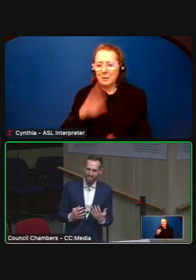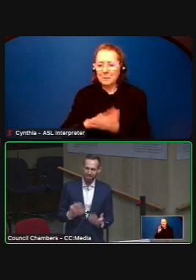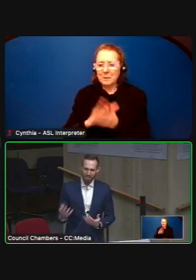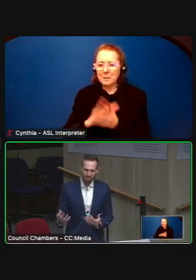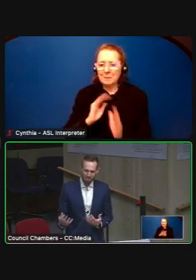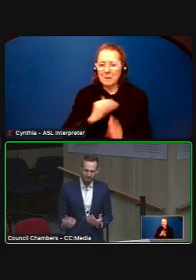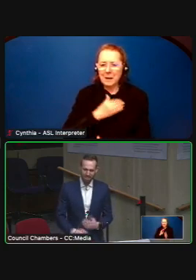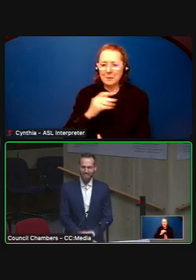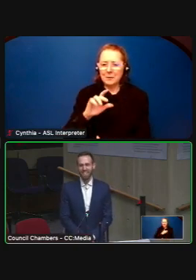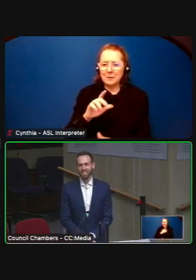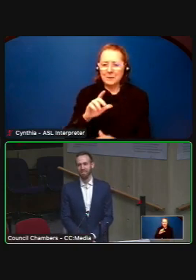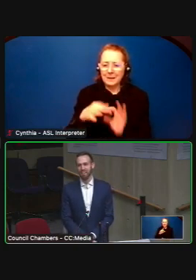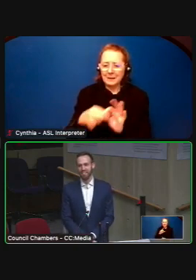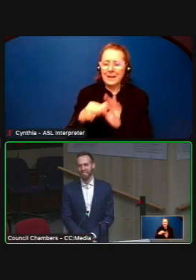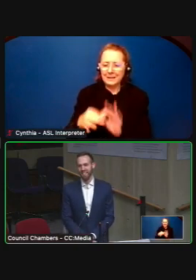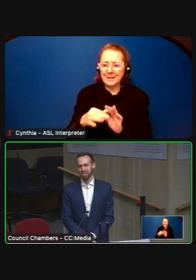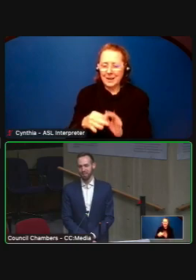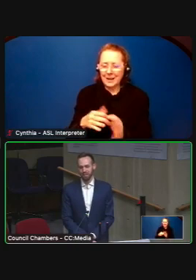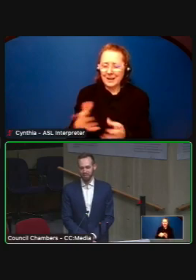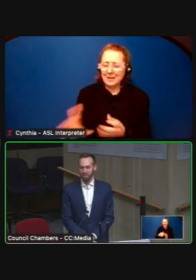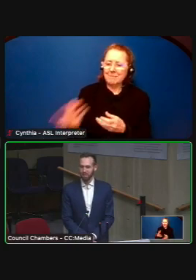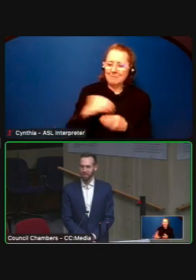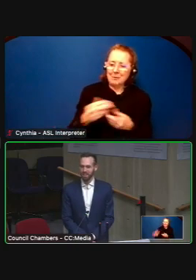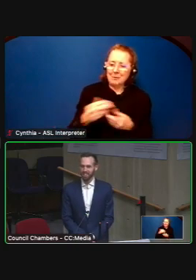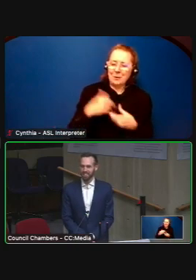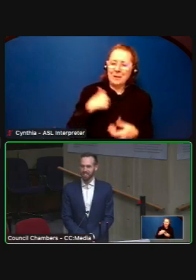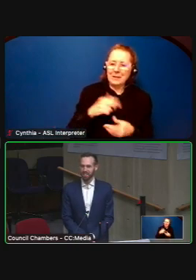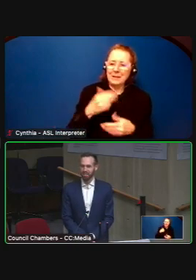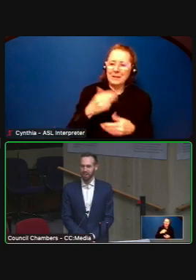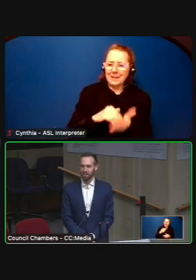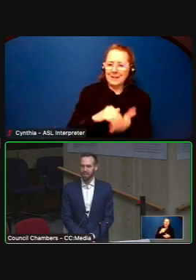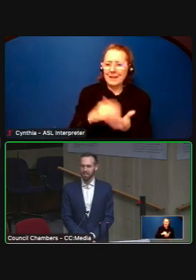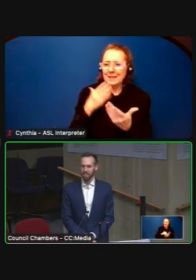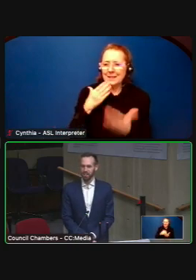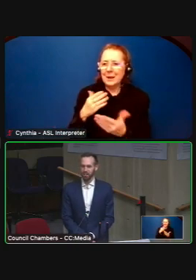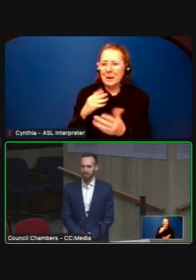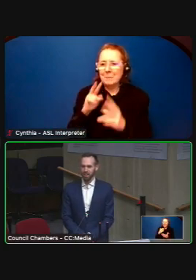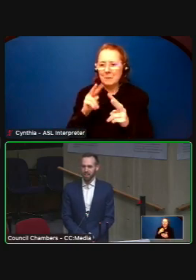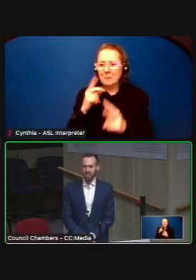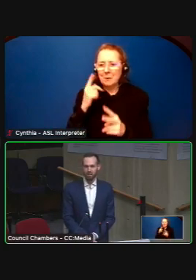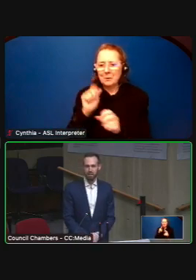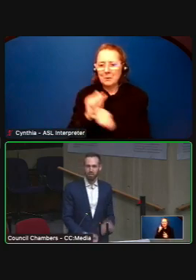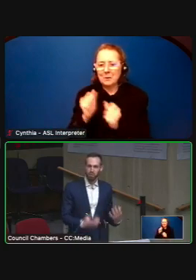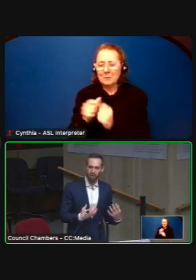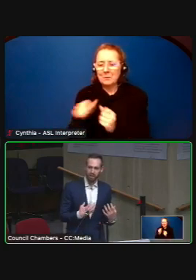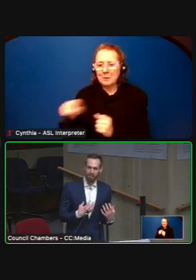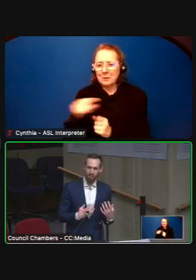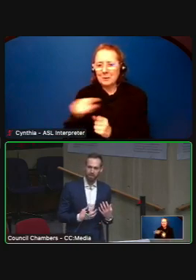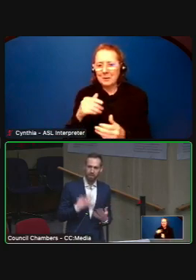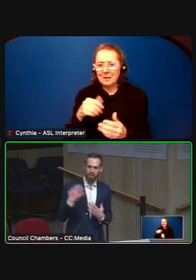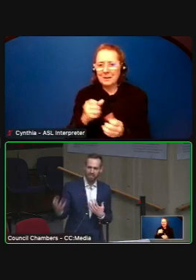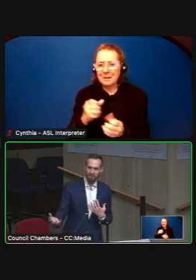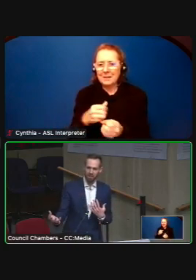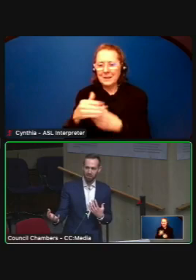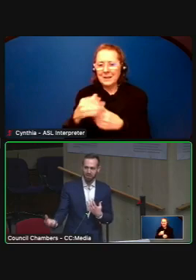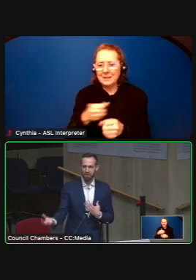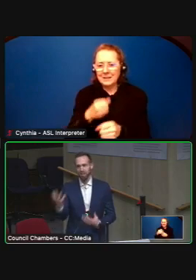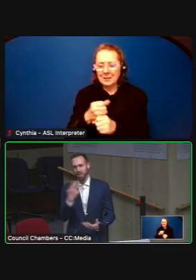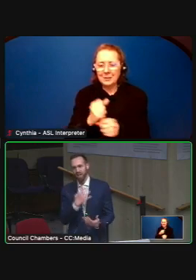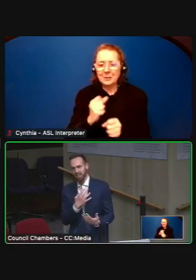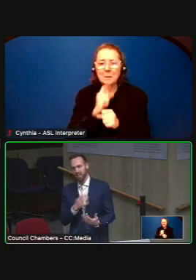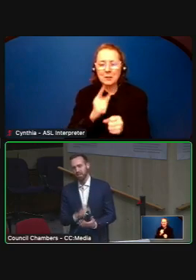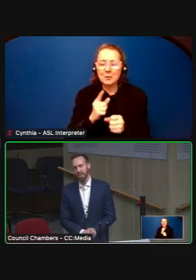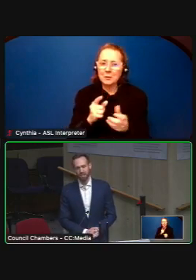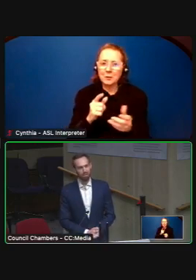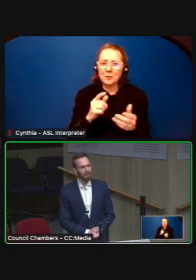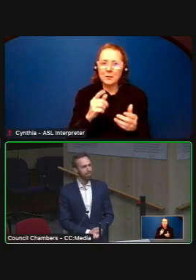fold as someone we can work with on that. So very excited to work closely with you in the next year and find ways to making sure information we're hearing from the community is going through you and